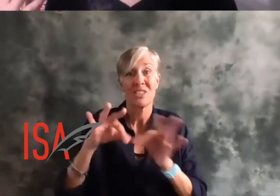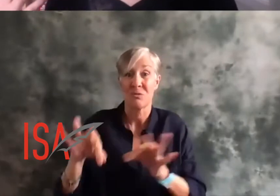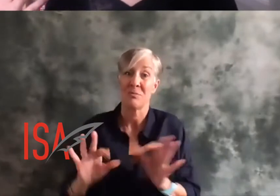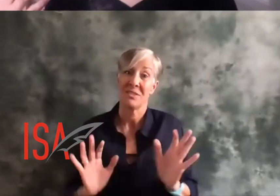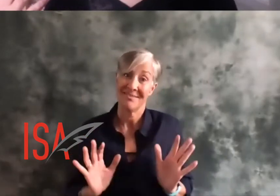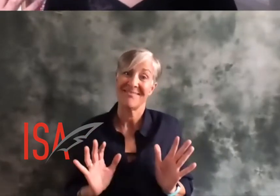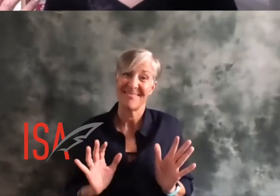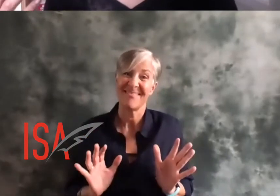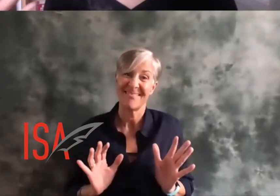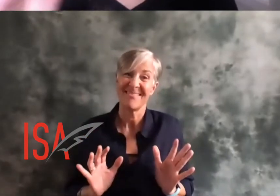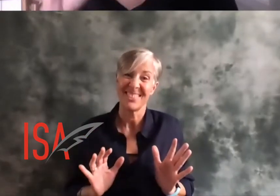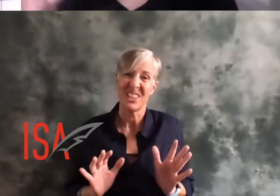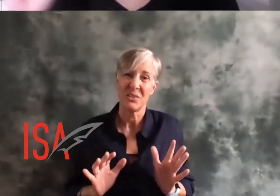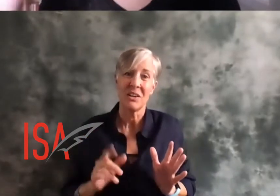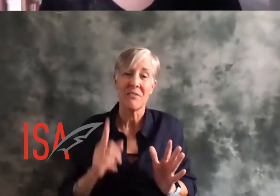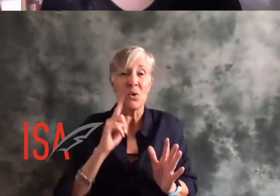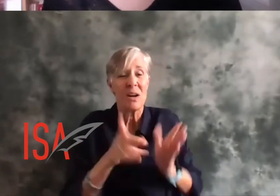time